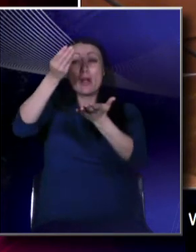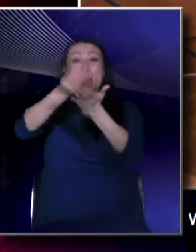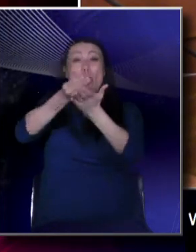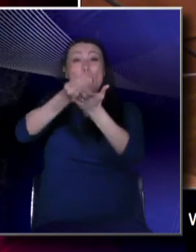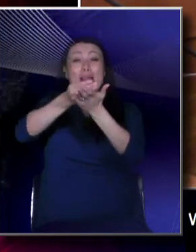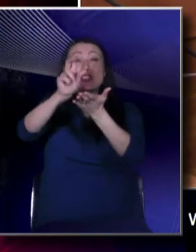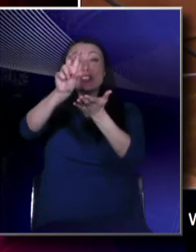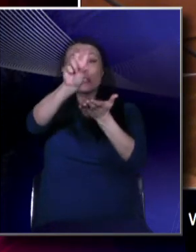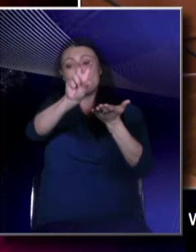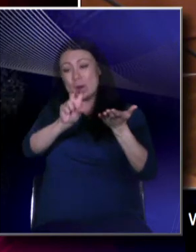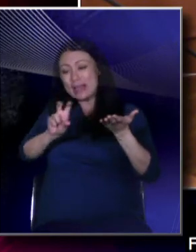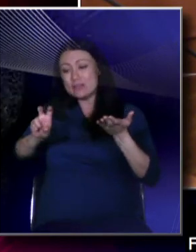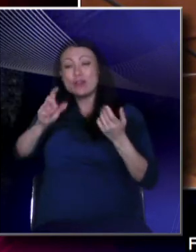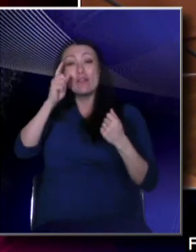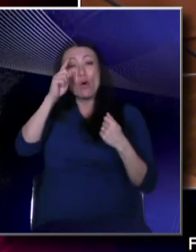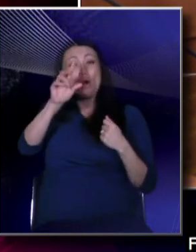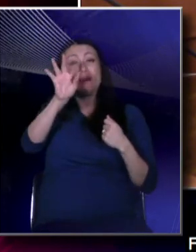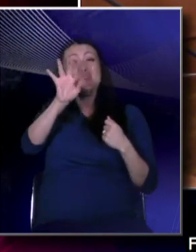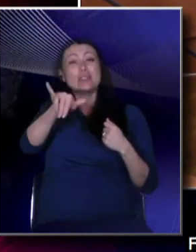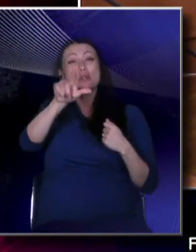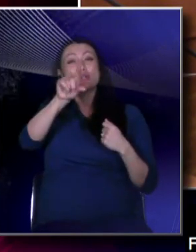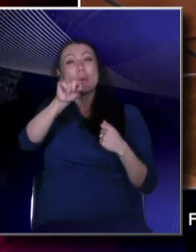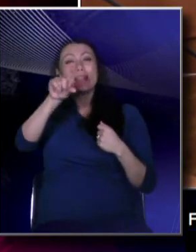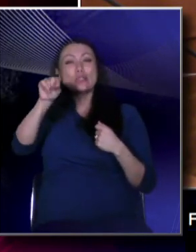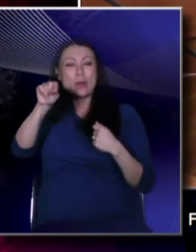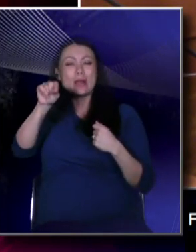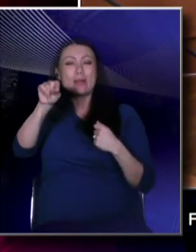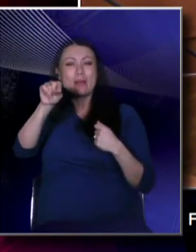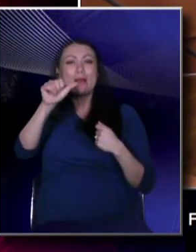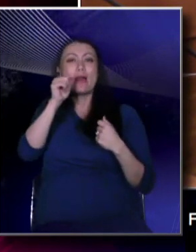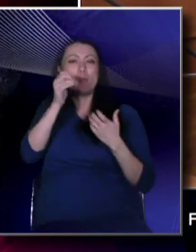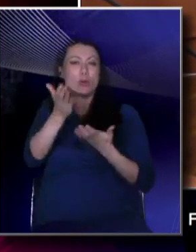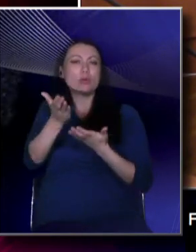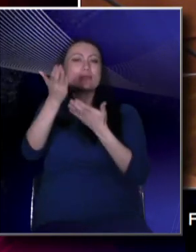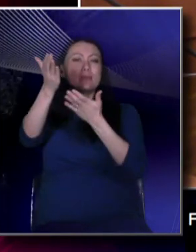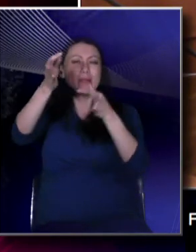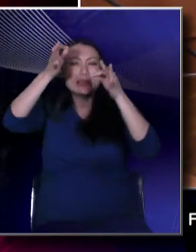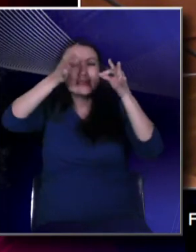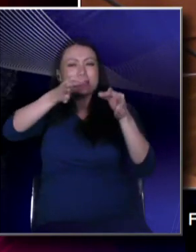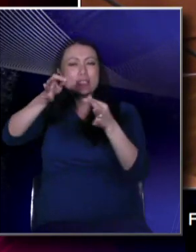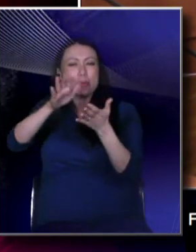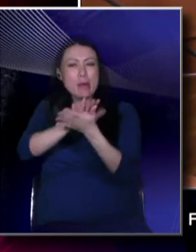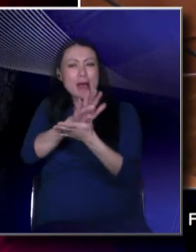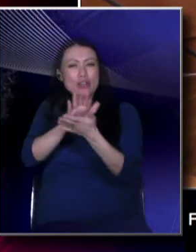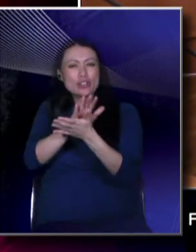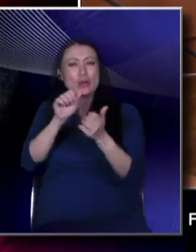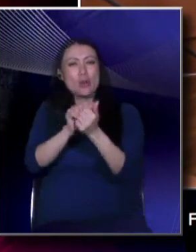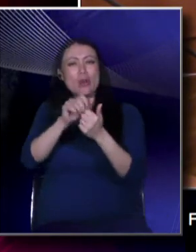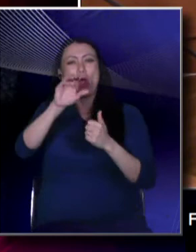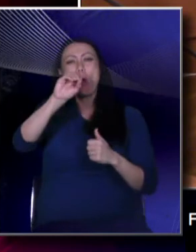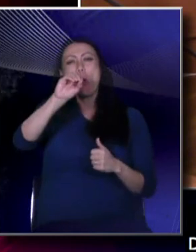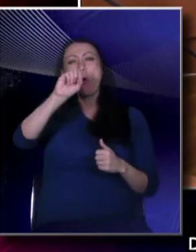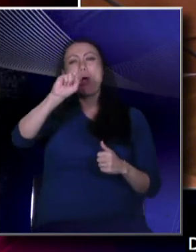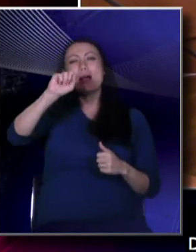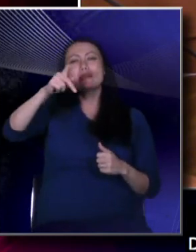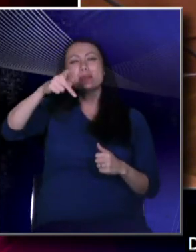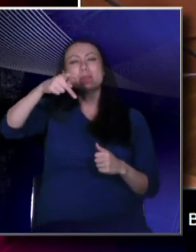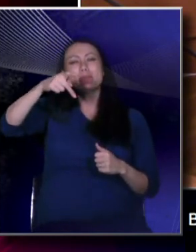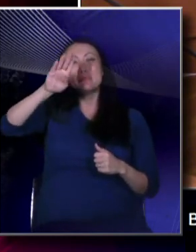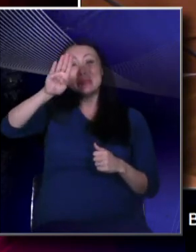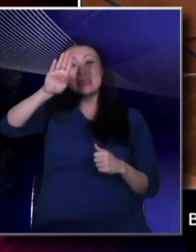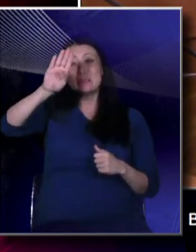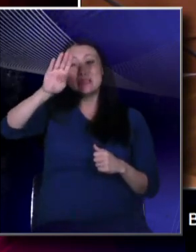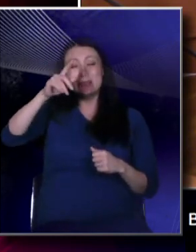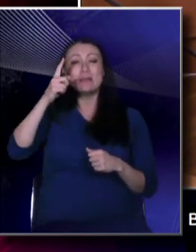year 2020 and submit a decision package with our OSPB budget submission to have ongoing